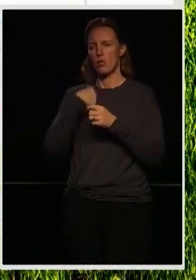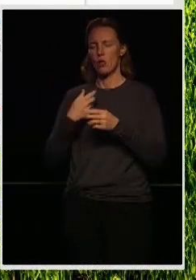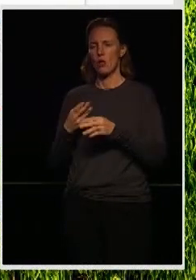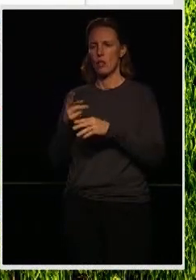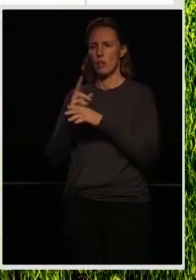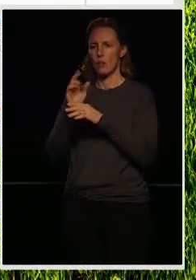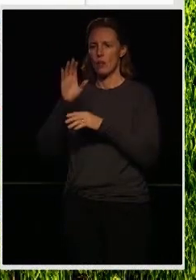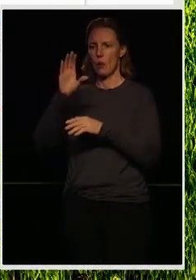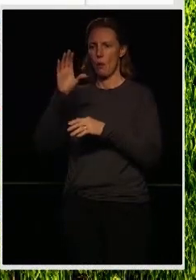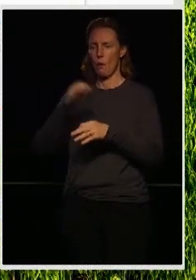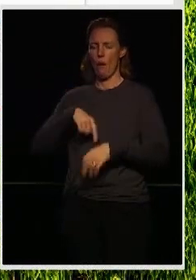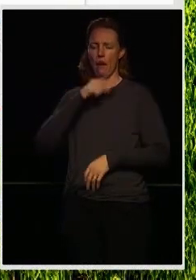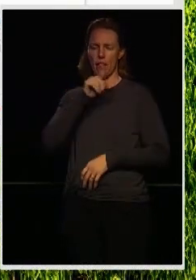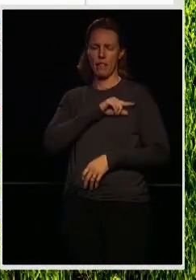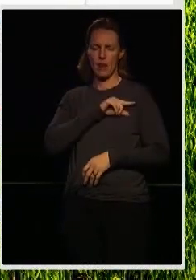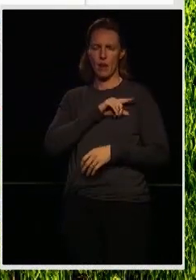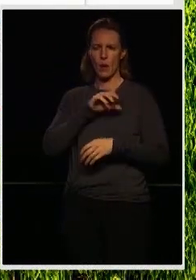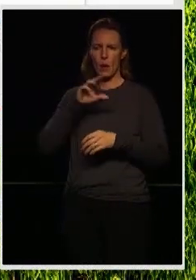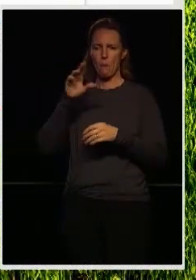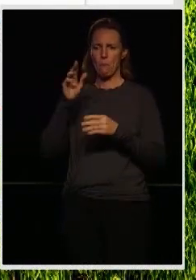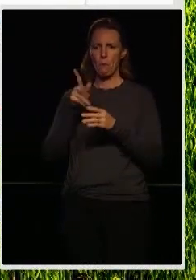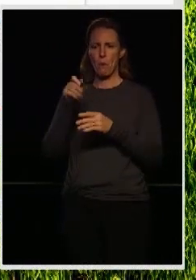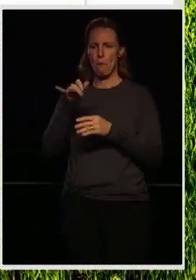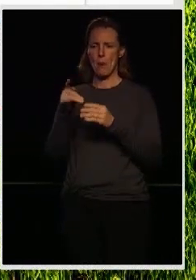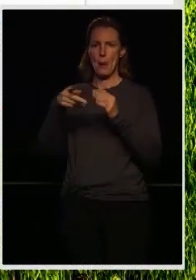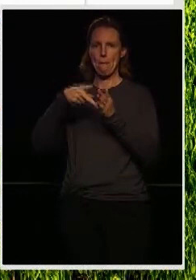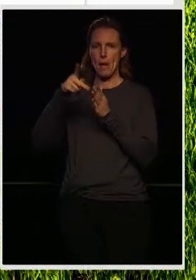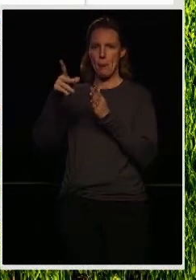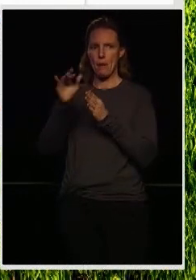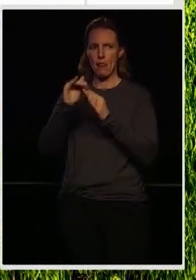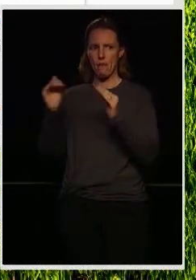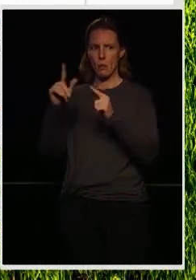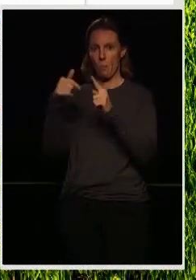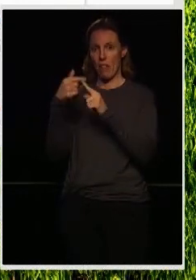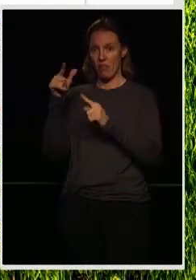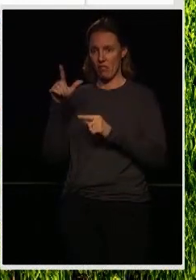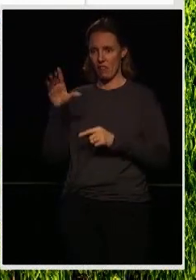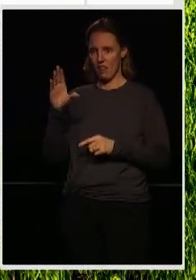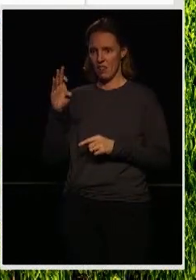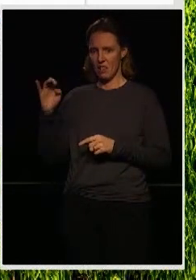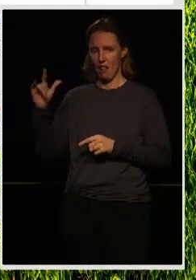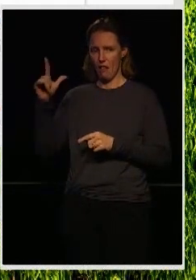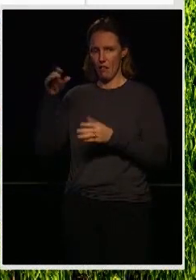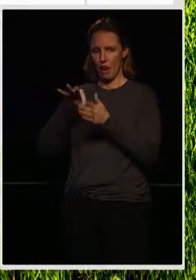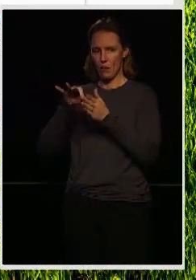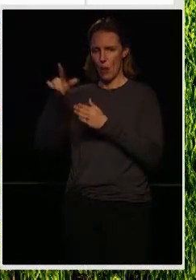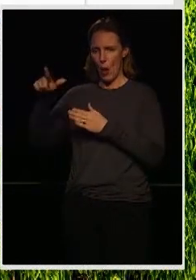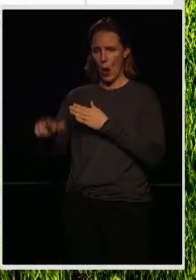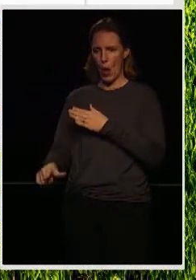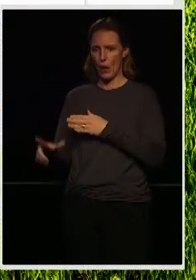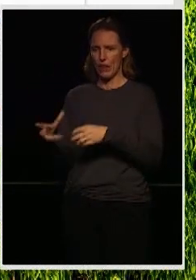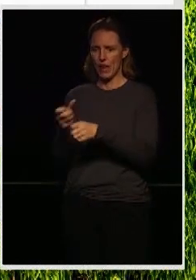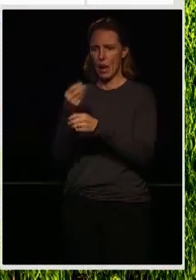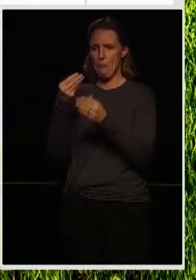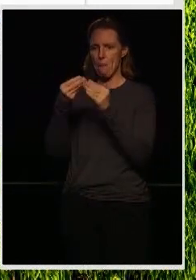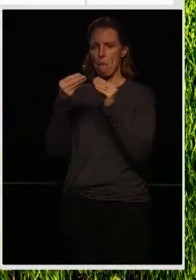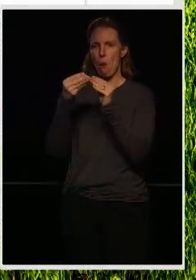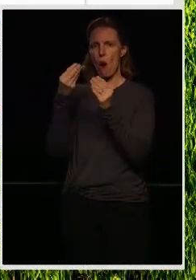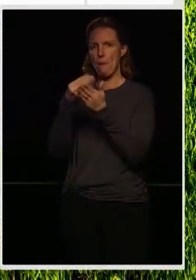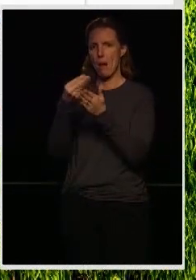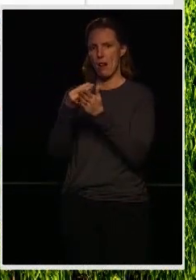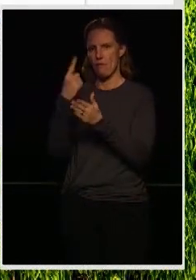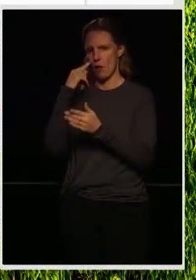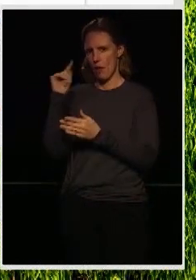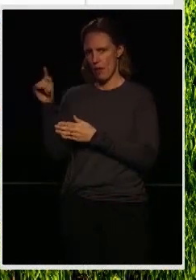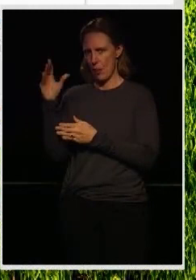premium payment levels received by a farm. When somatic cell counts are low, they get more money for their milk.